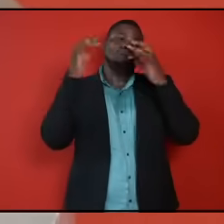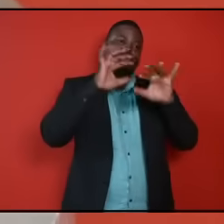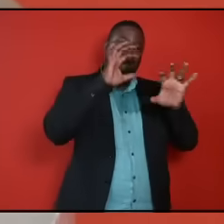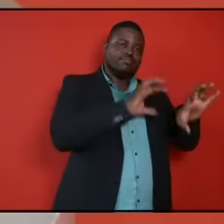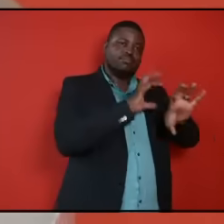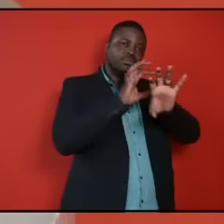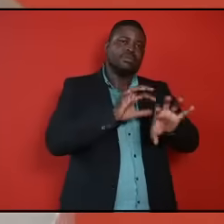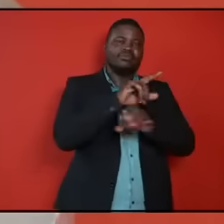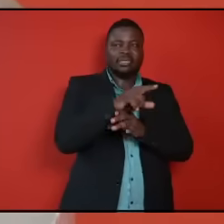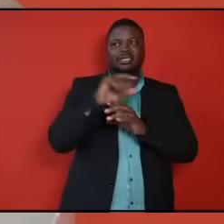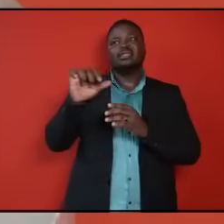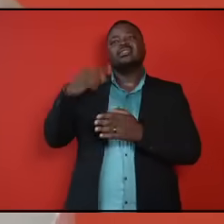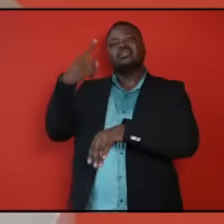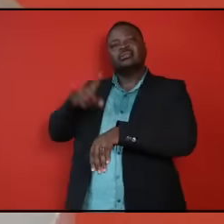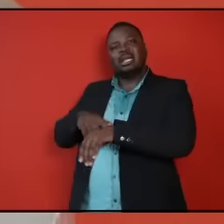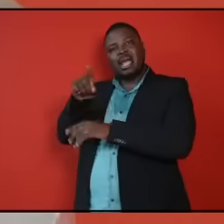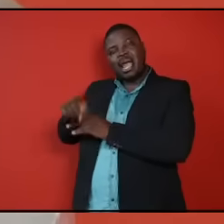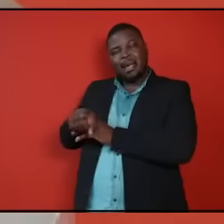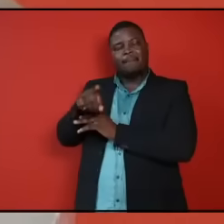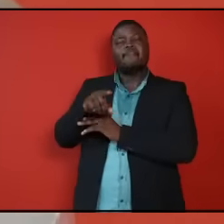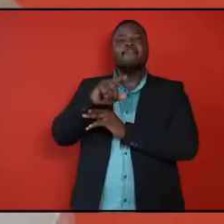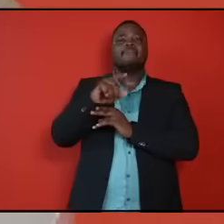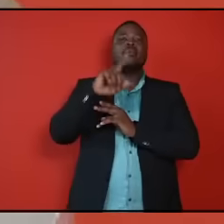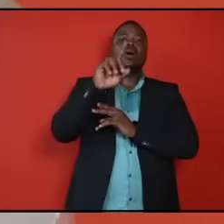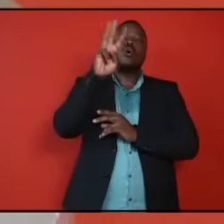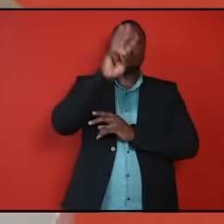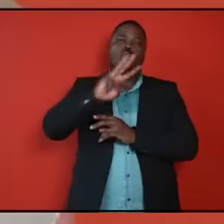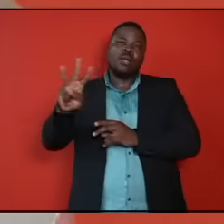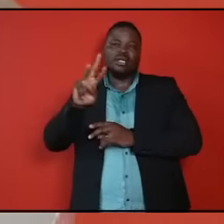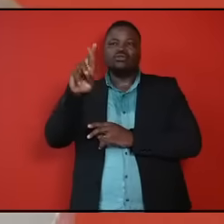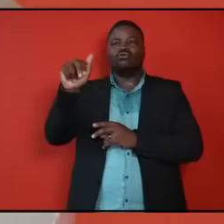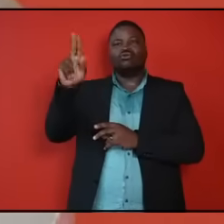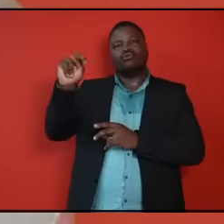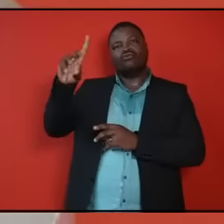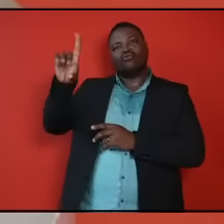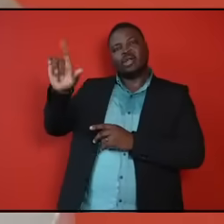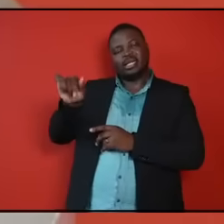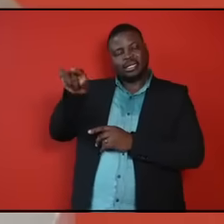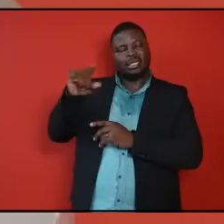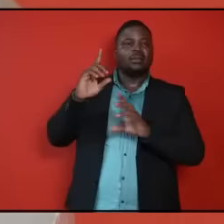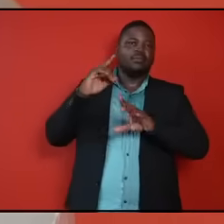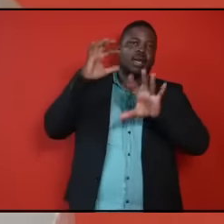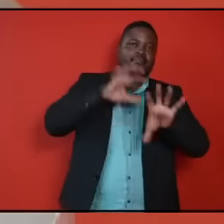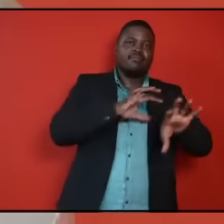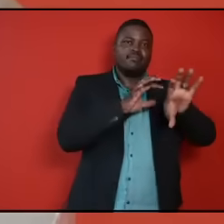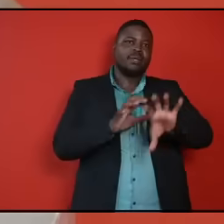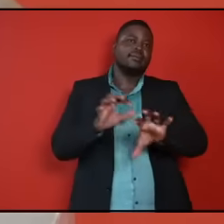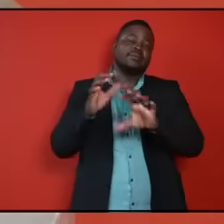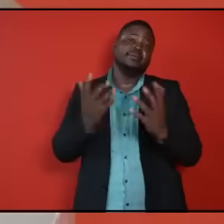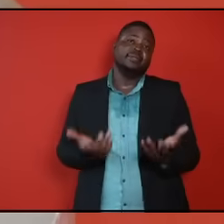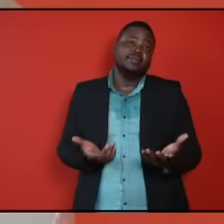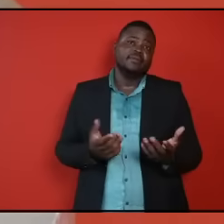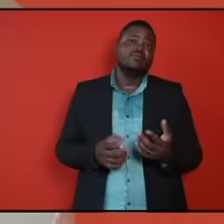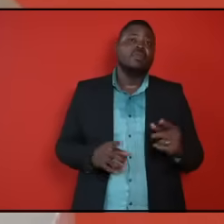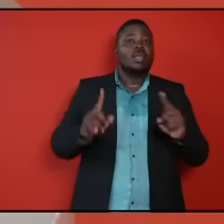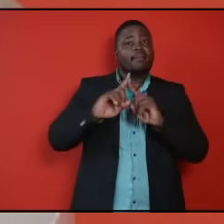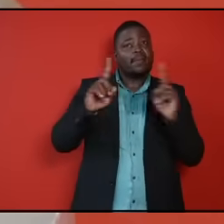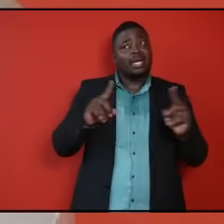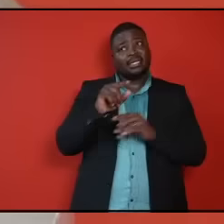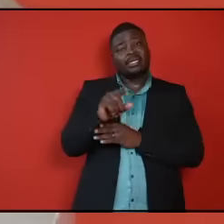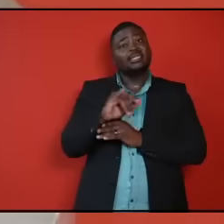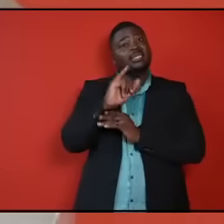Sidibeng picketing. The other month, West Rand picketing. And then we are done. If it's not released,